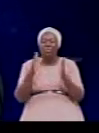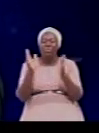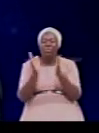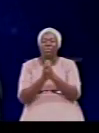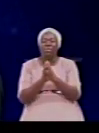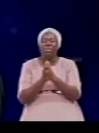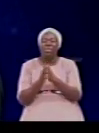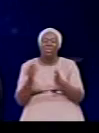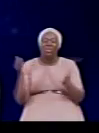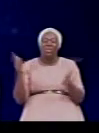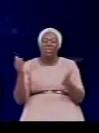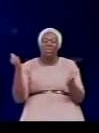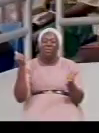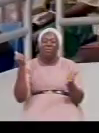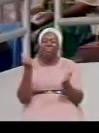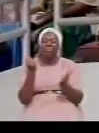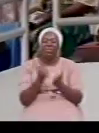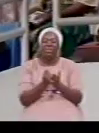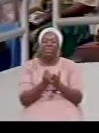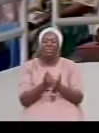name we pray.